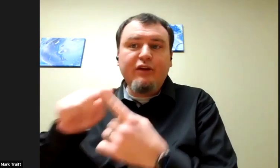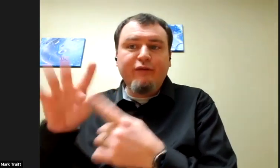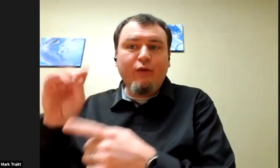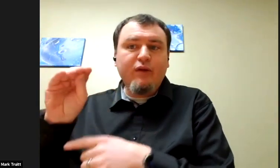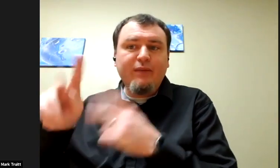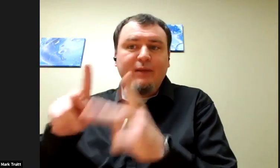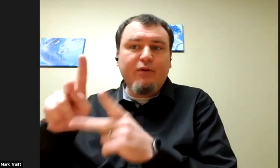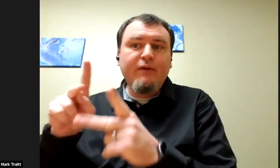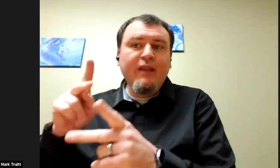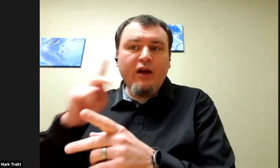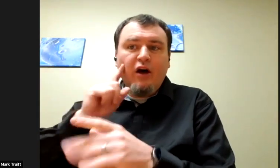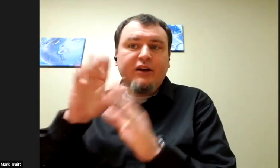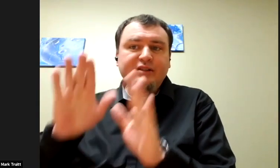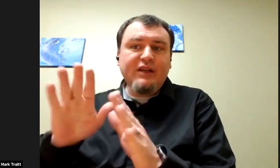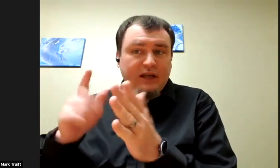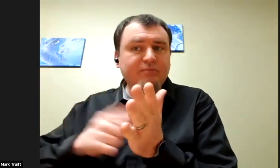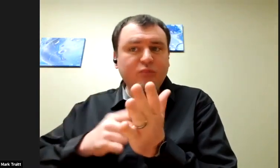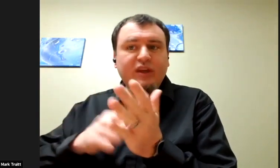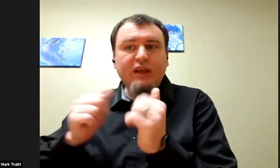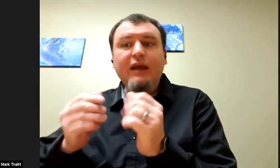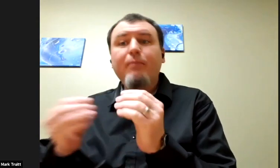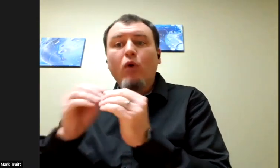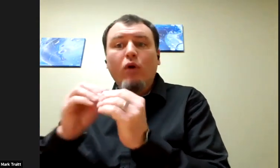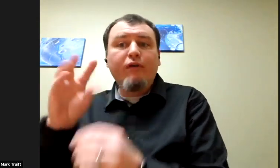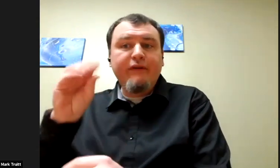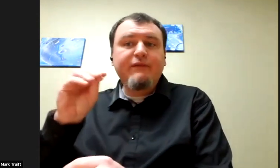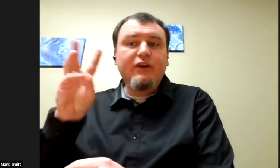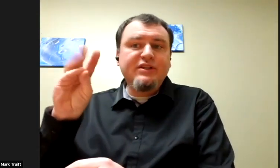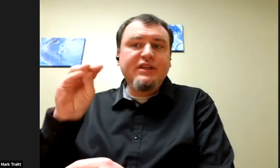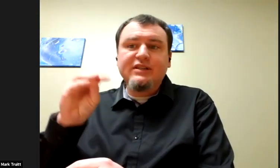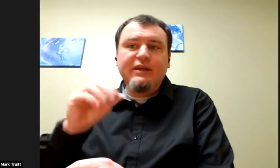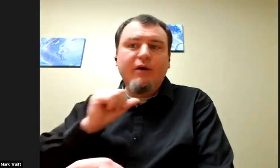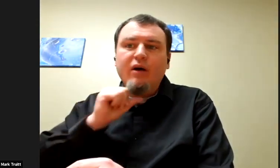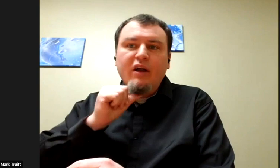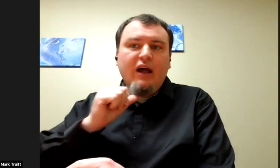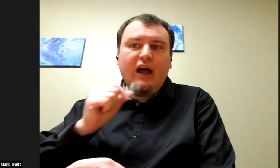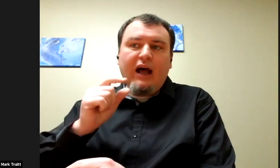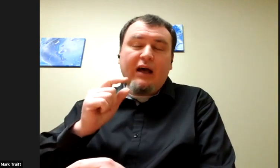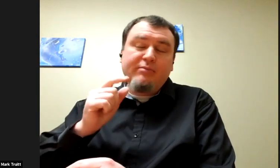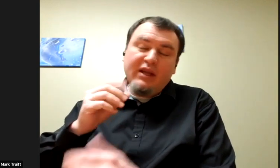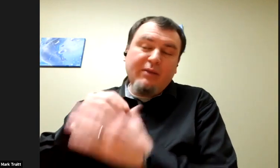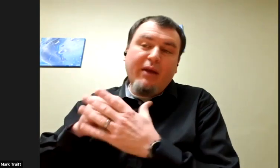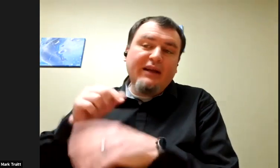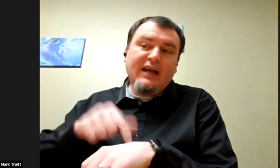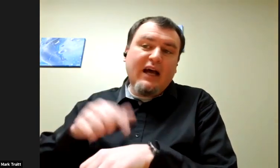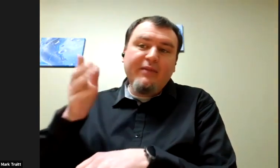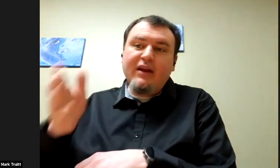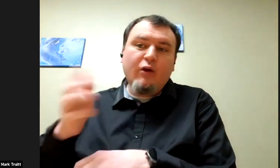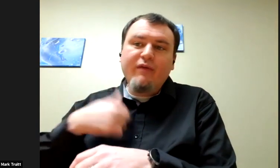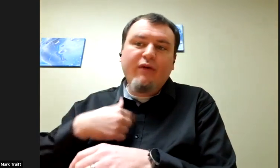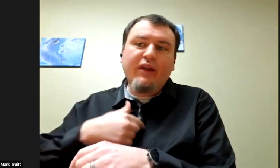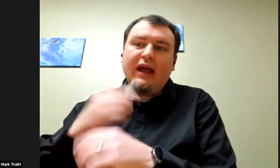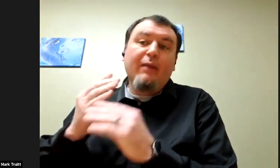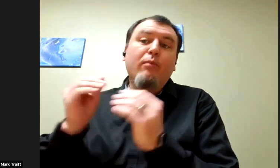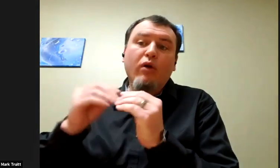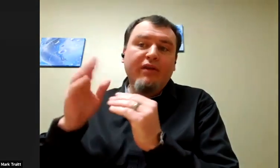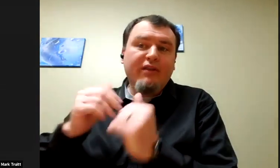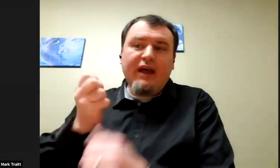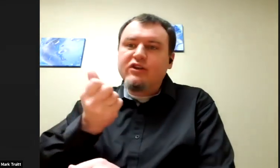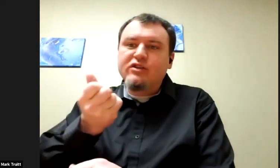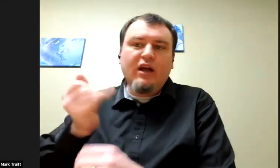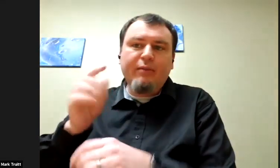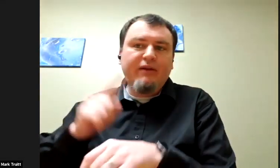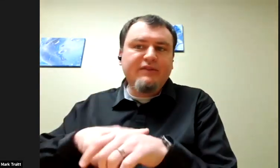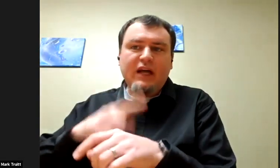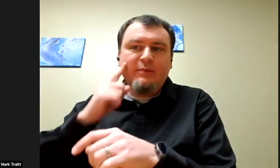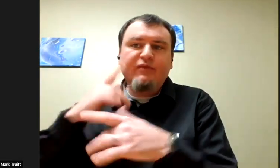between 30 to 40 people on a Sunday. We can get more, 50 or 60, but in my time there, we've only had more than